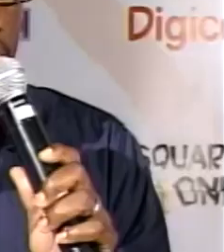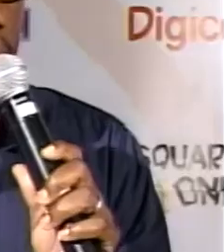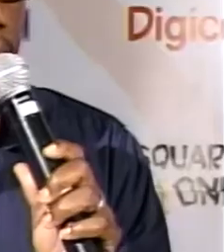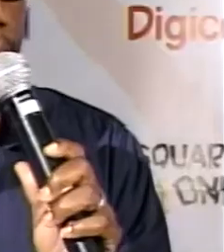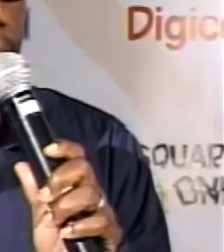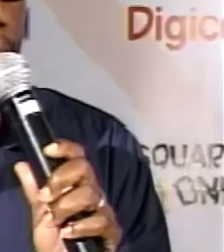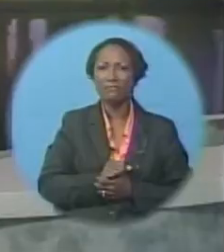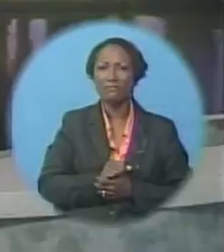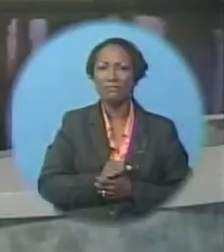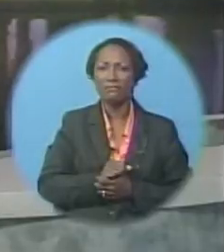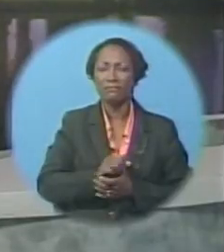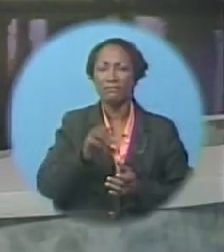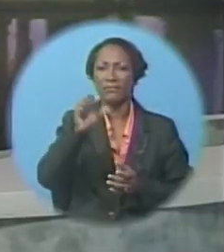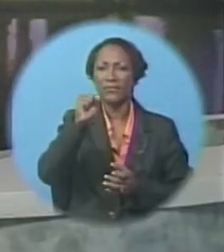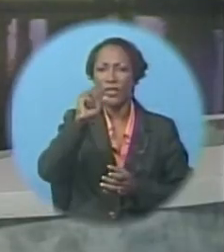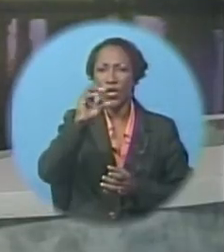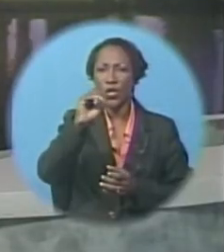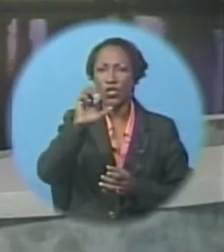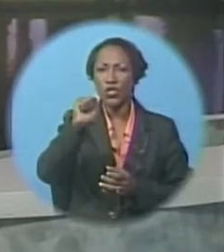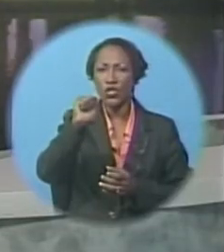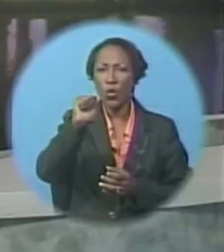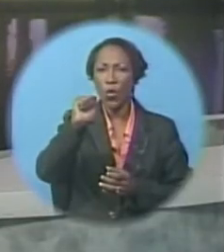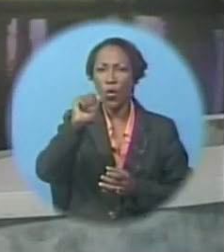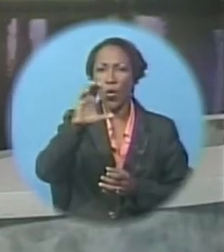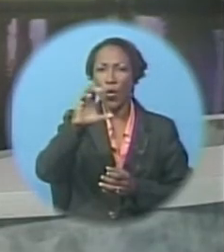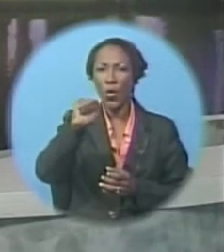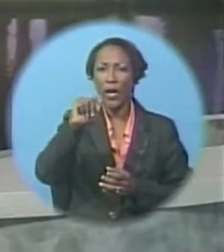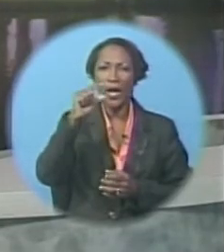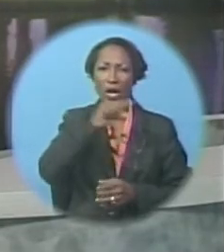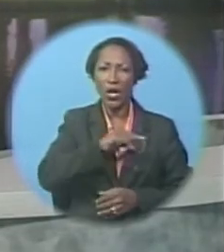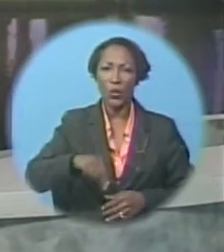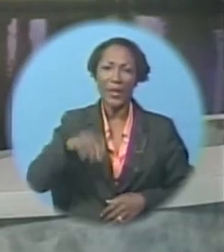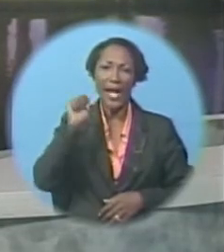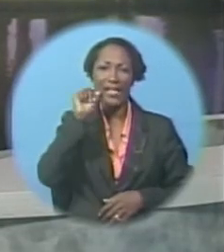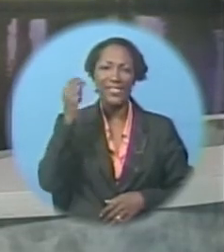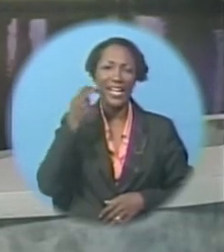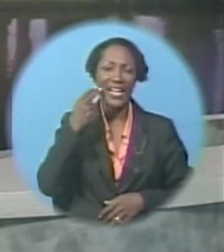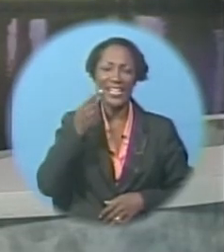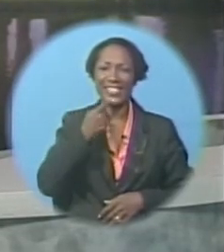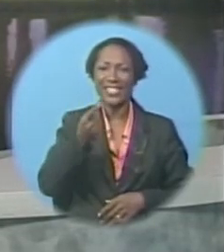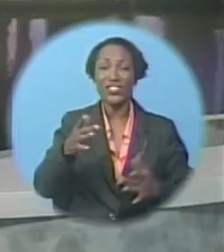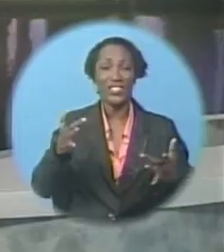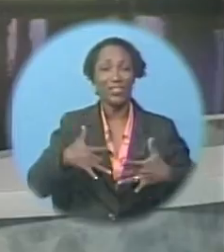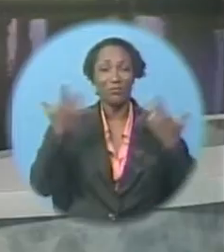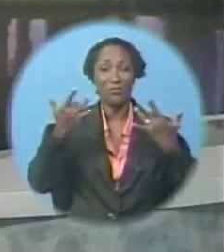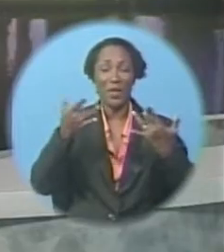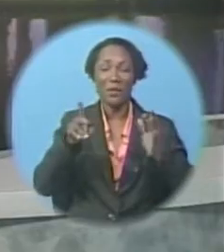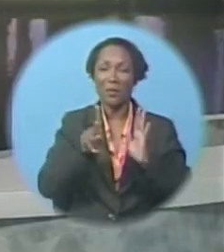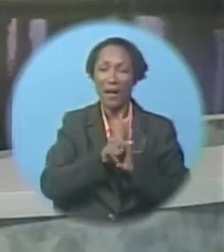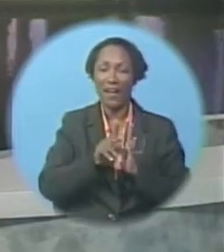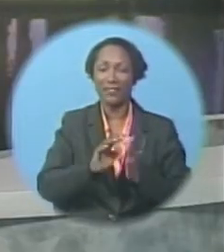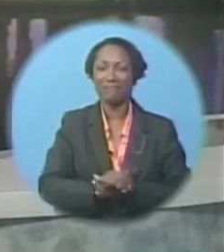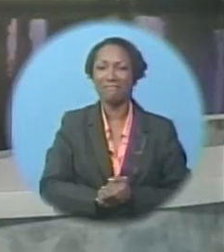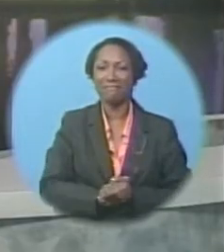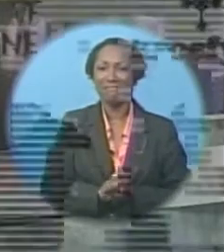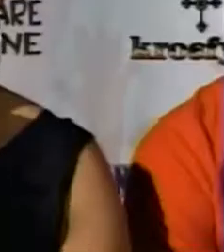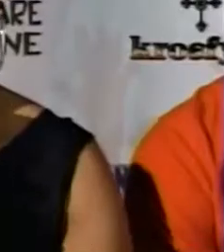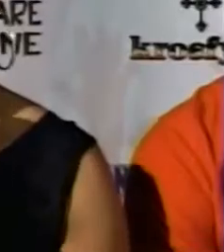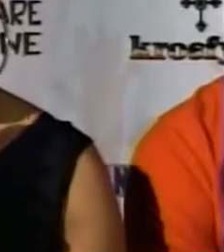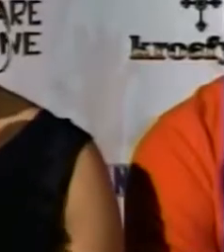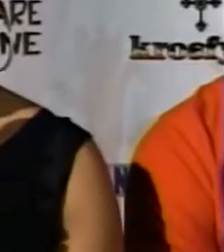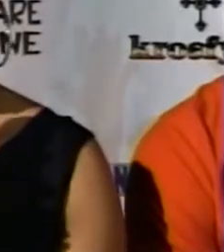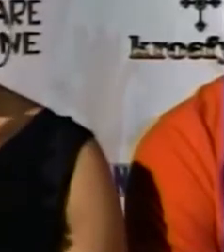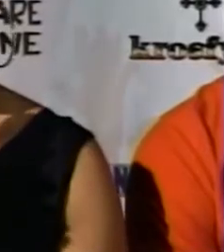in the nightclub. And soca queen Alison Hines says she's thrilled to be back with Square One.